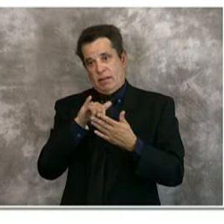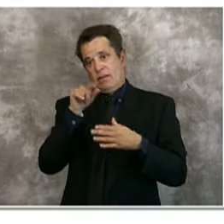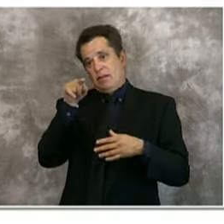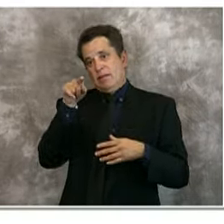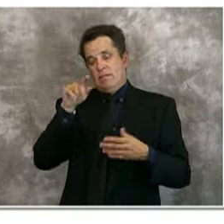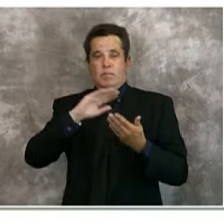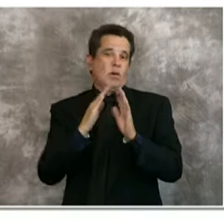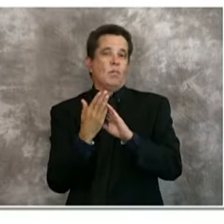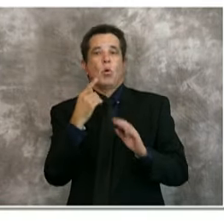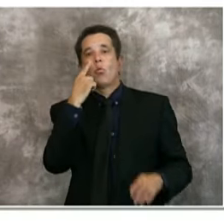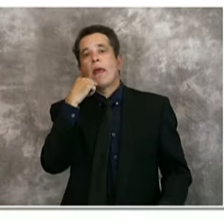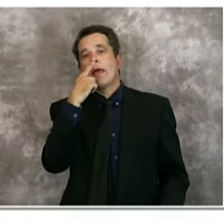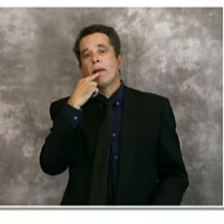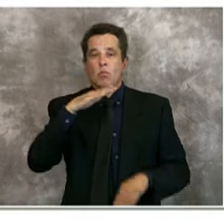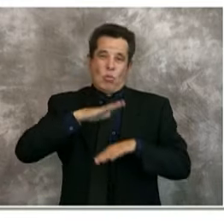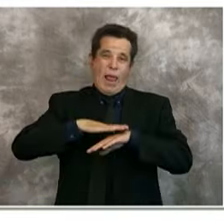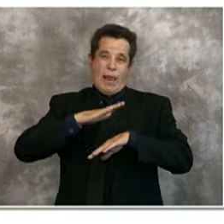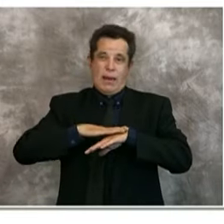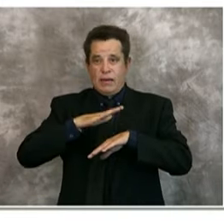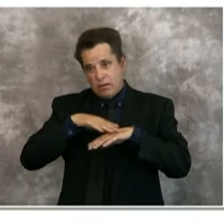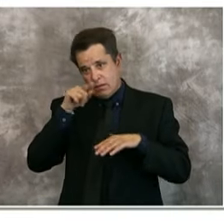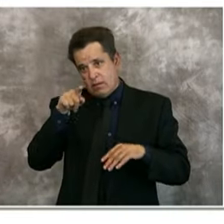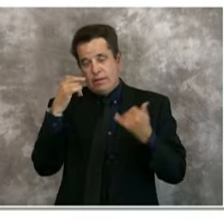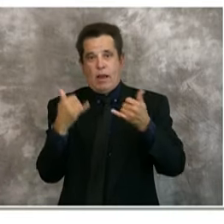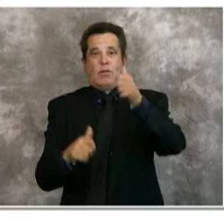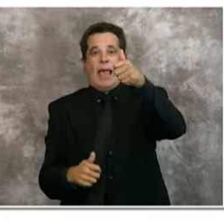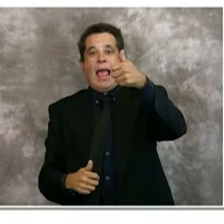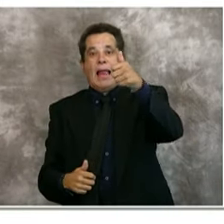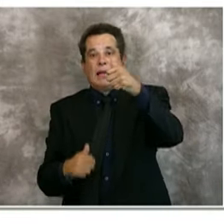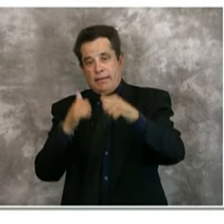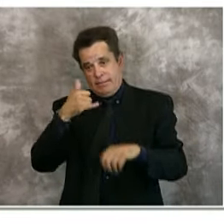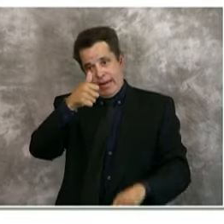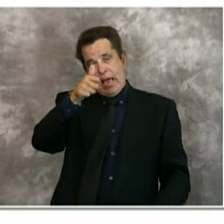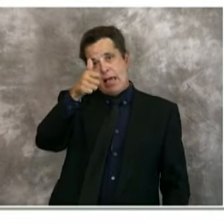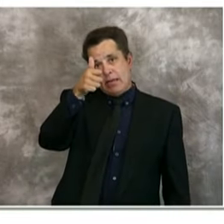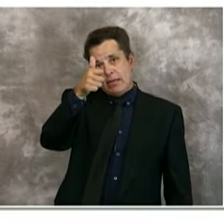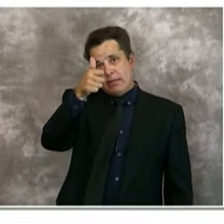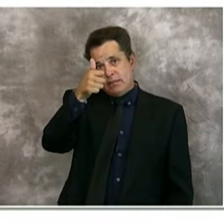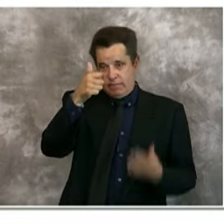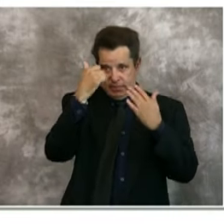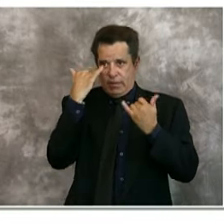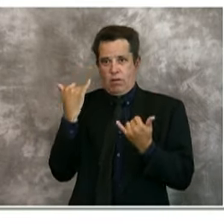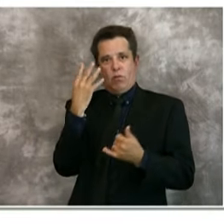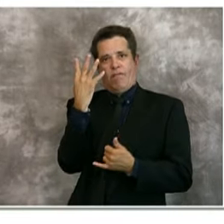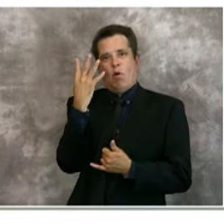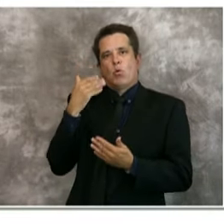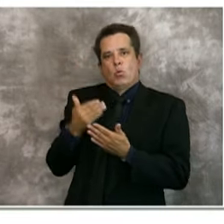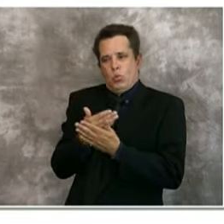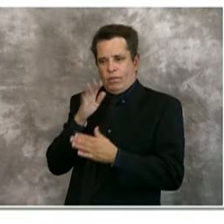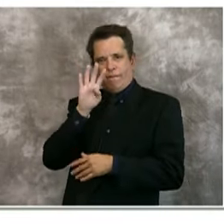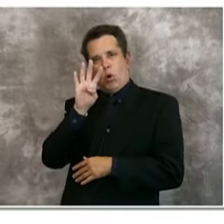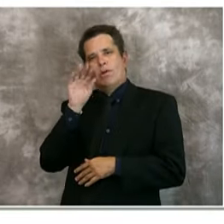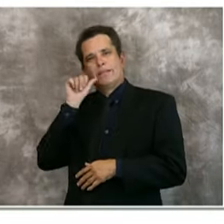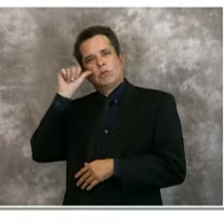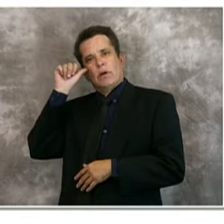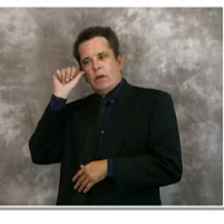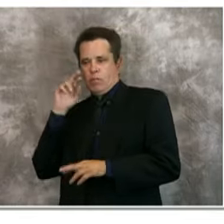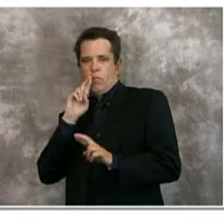is red. So we have had 10, again, with 4 reported since